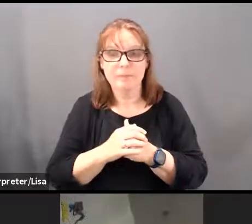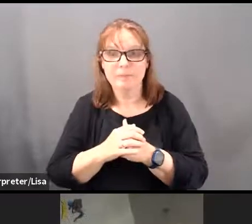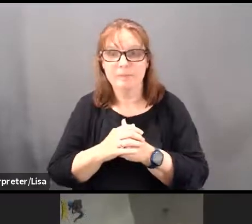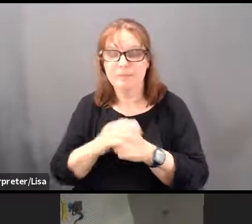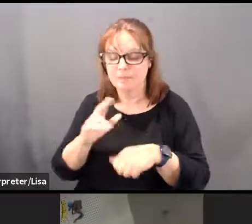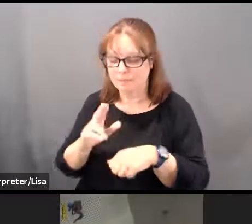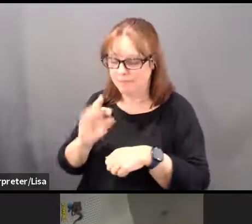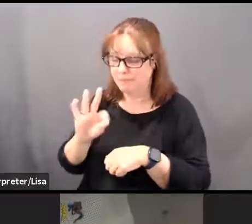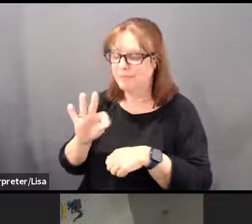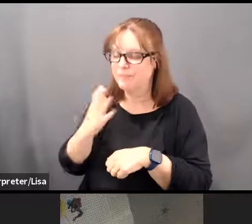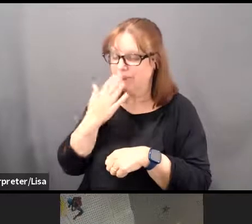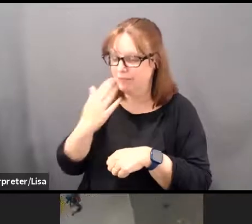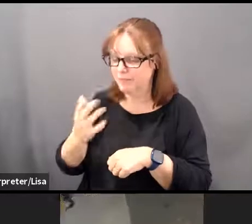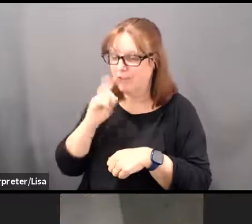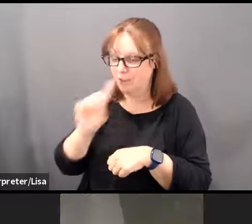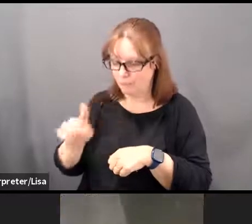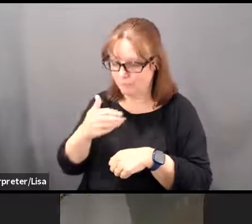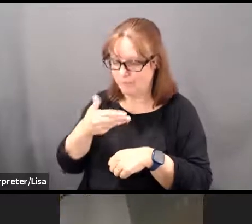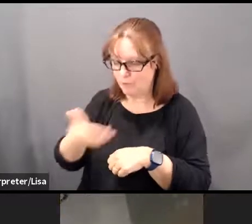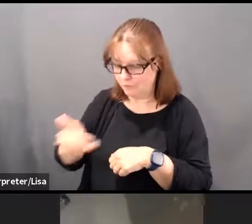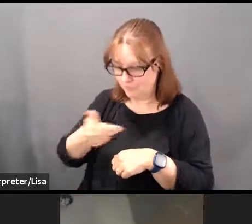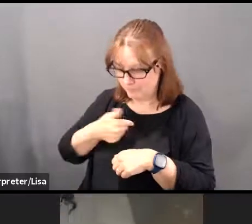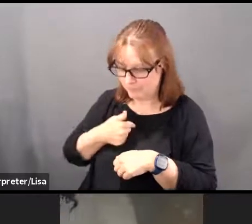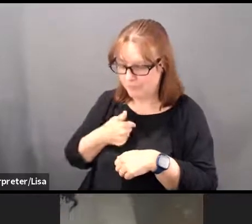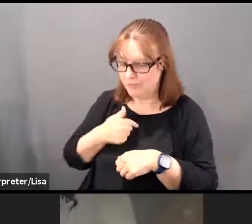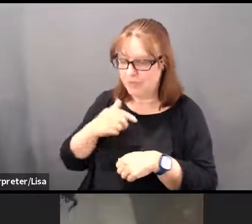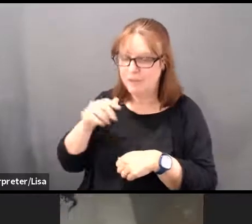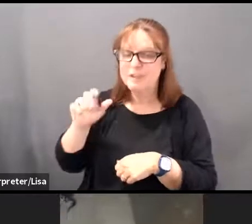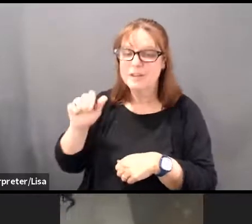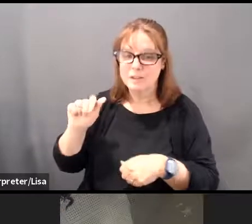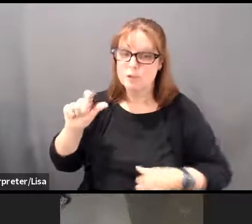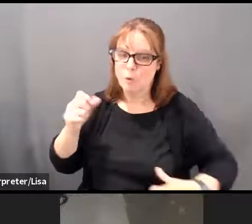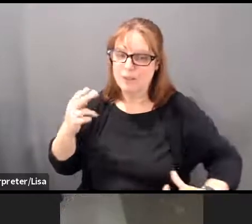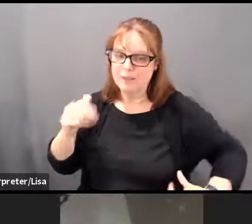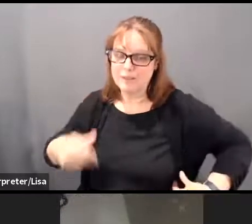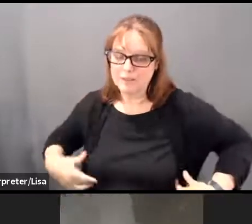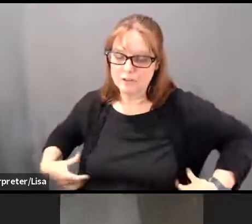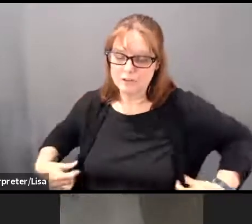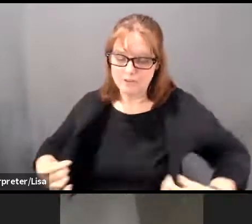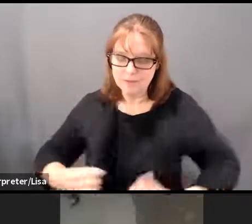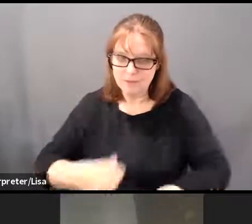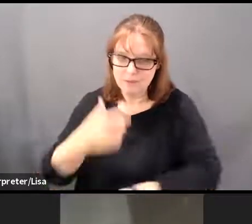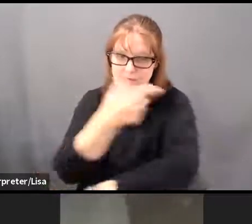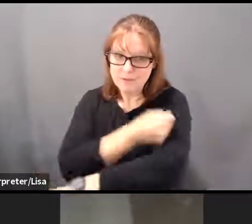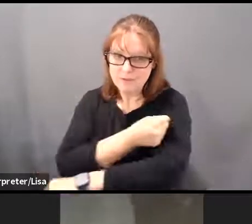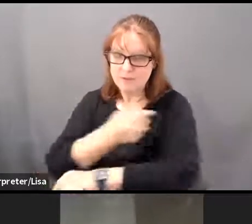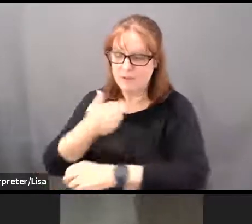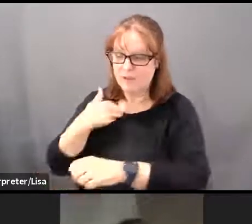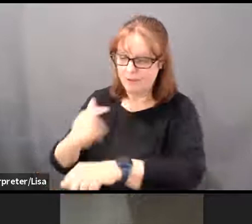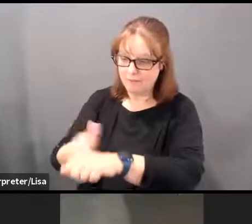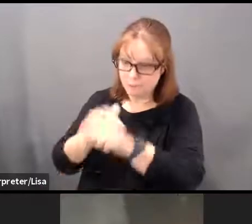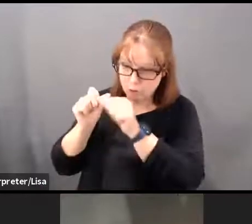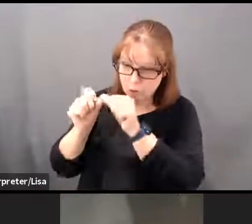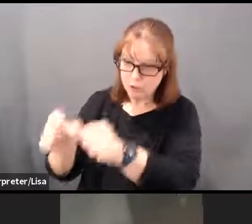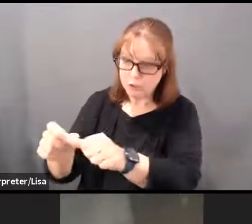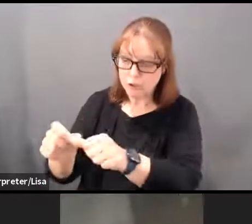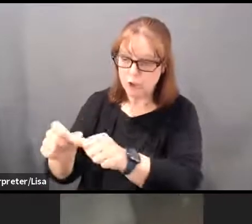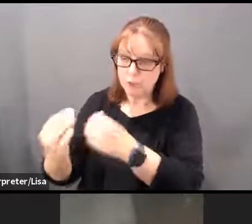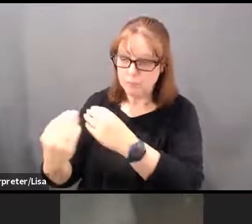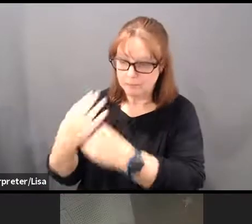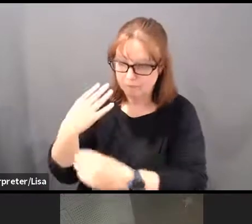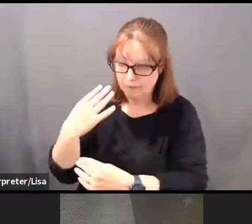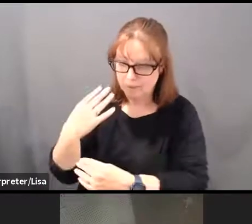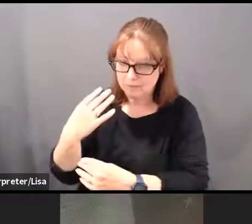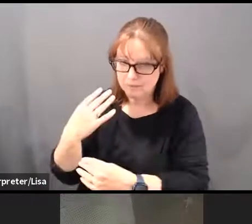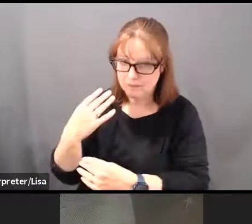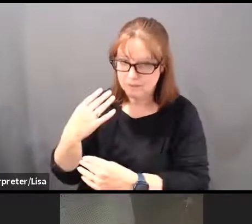course. Thank you for having me. And one of my questions is just, does the vaccine have long-term effects? And actually, would you